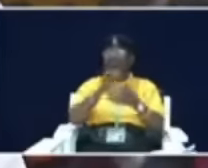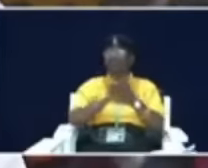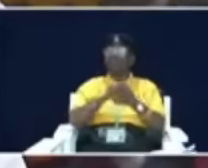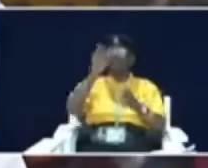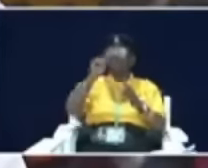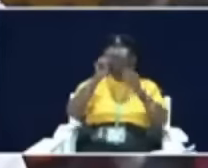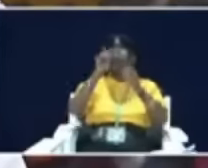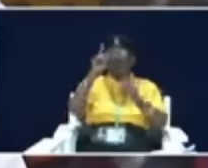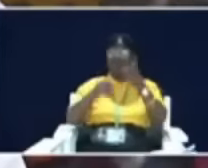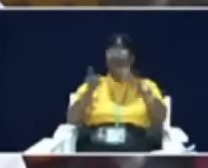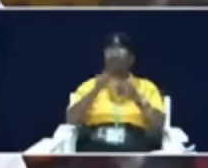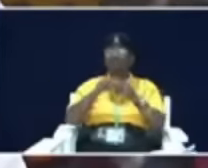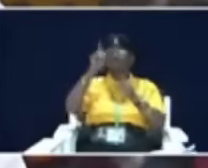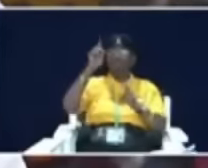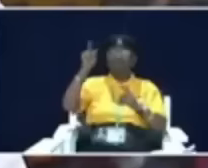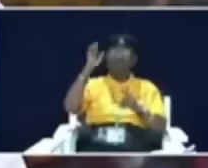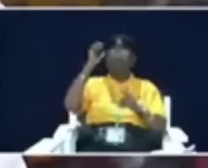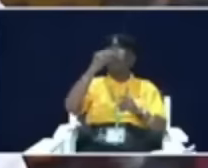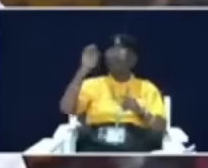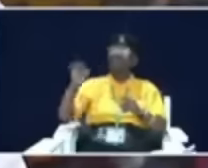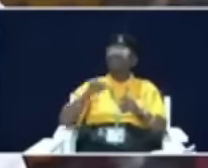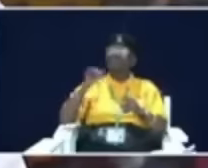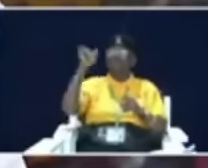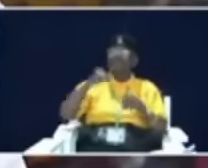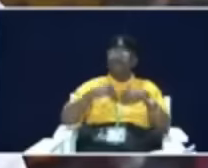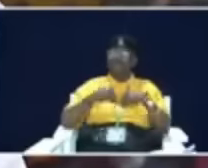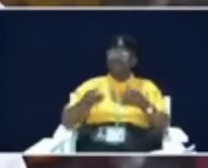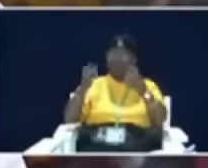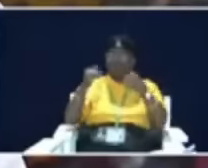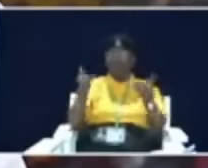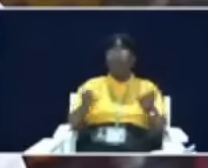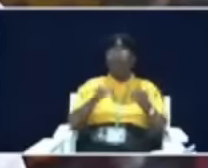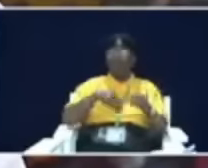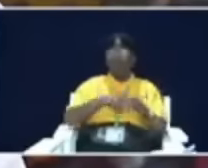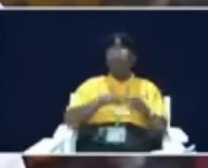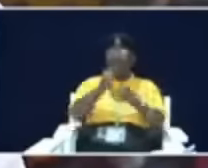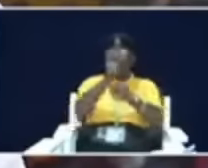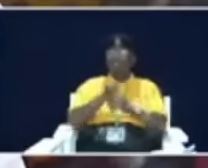cast out. They've come now. Please receive them in Jesus' name.